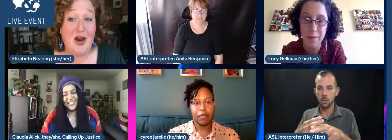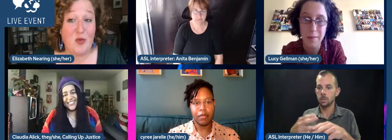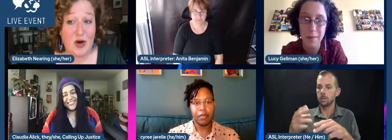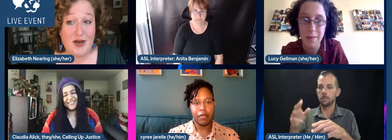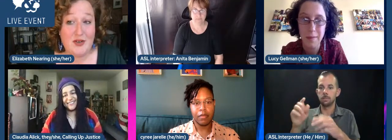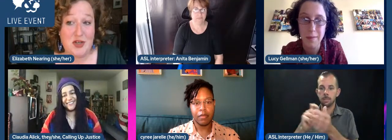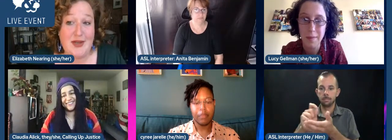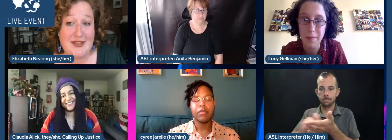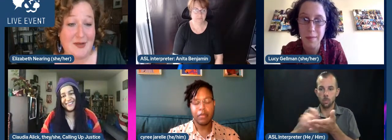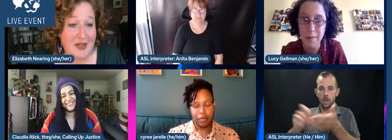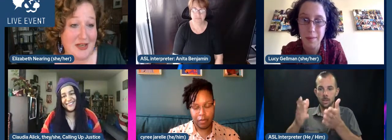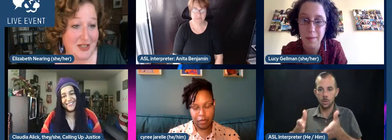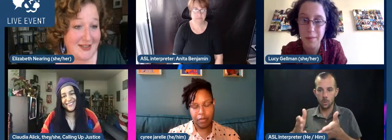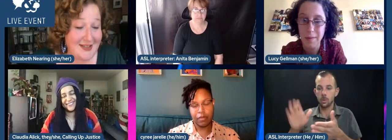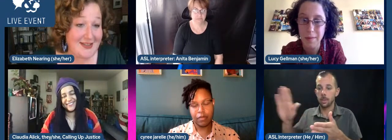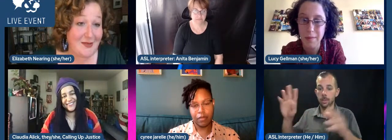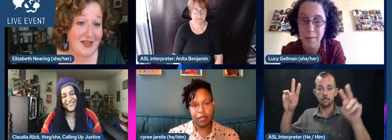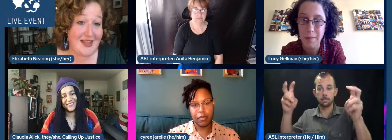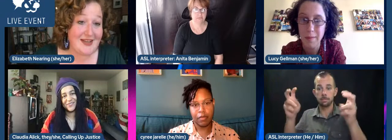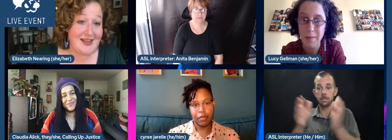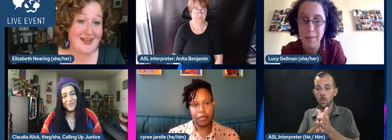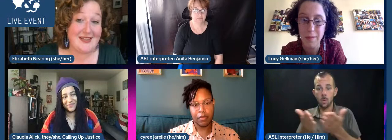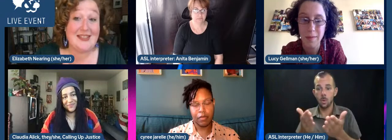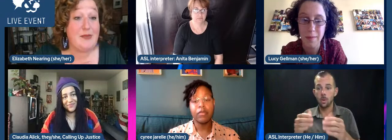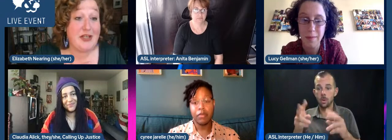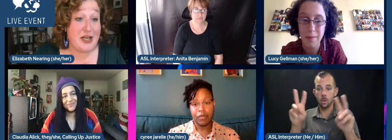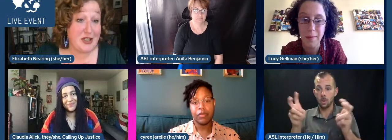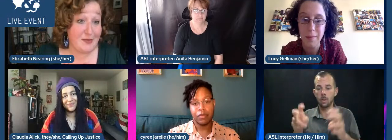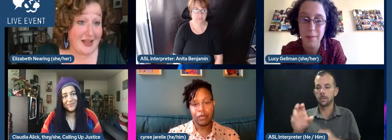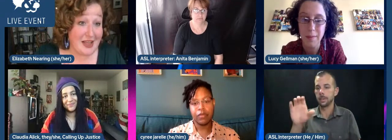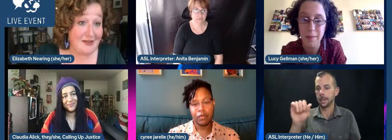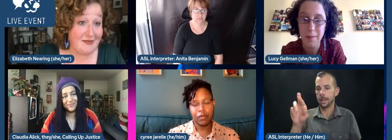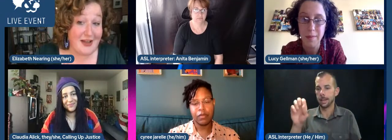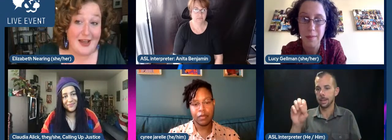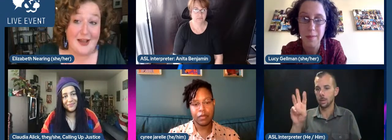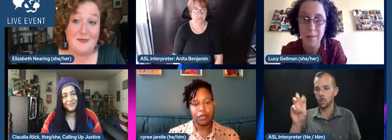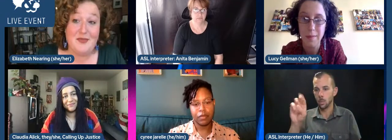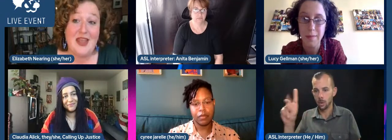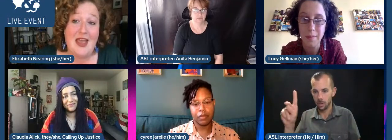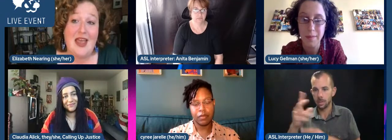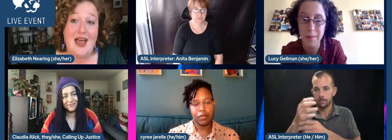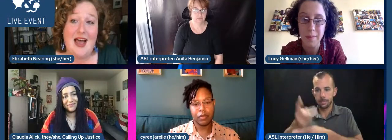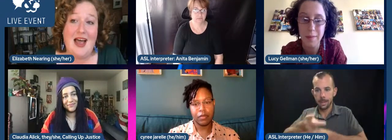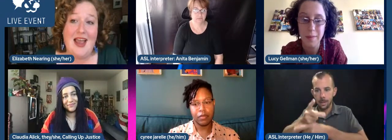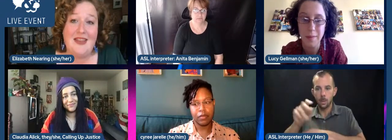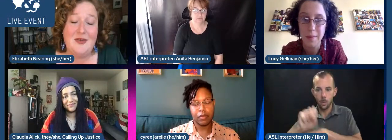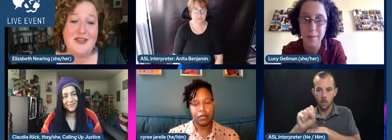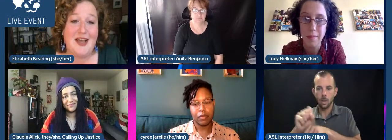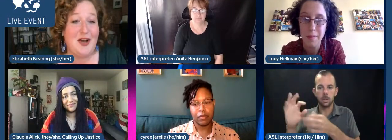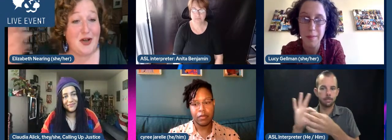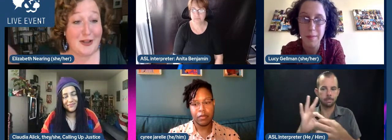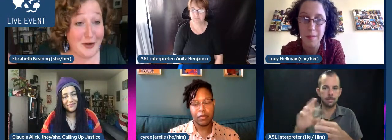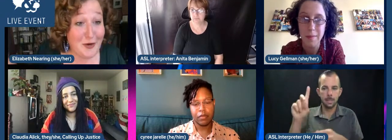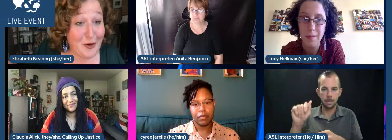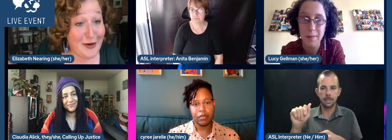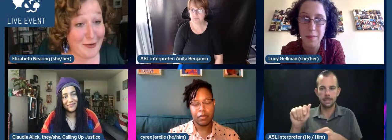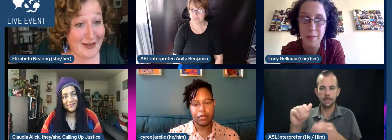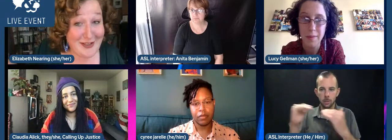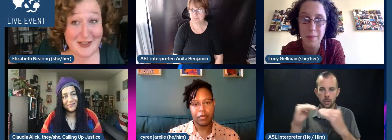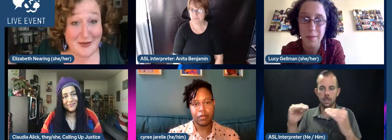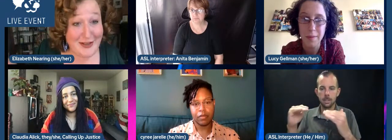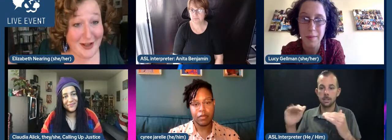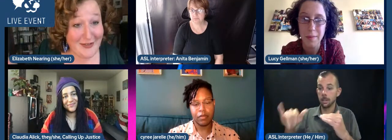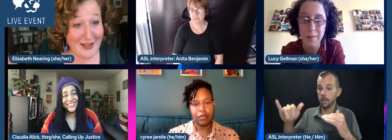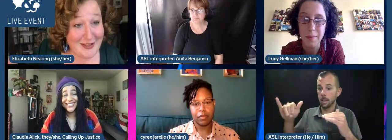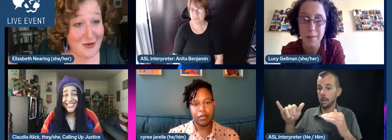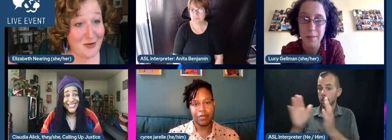their book Care Work, Dreaming Disability Justice, is something that has deeply changed my life. And there was a little quote I